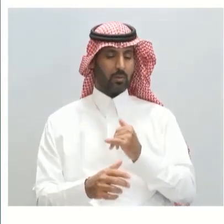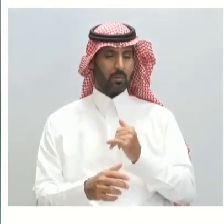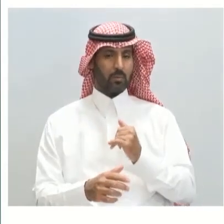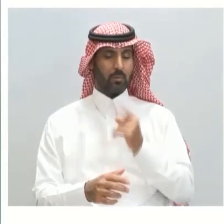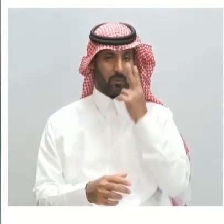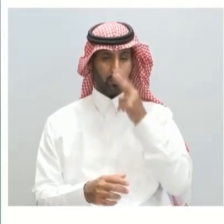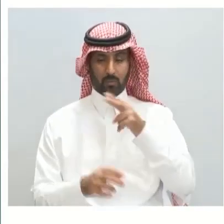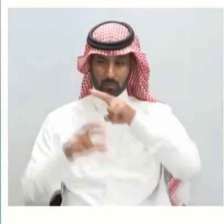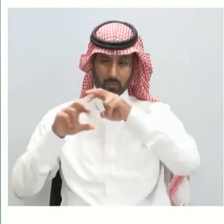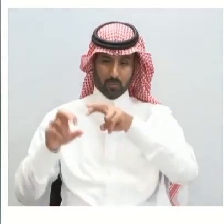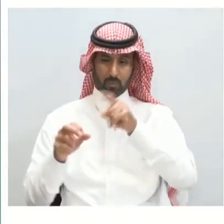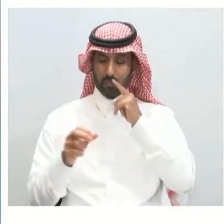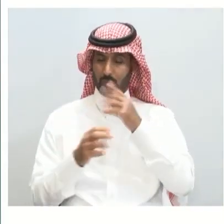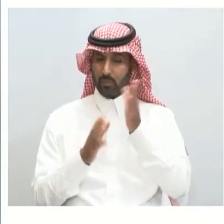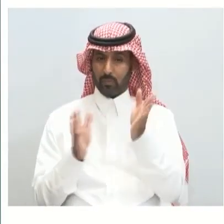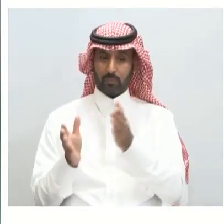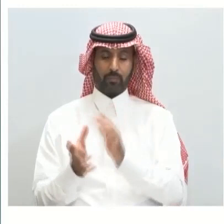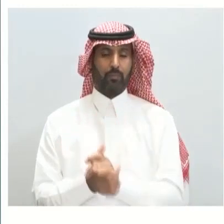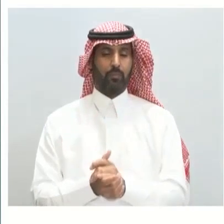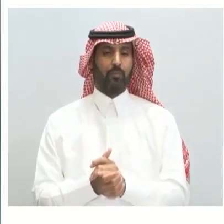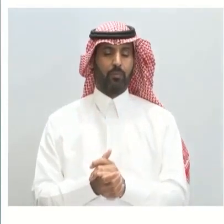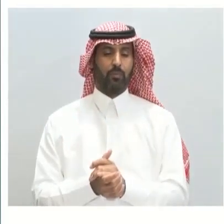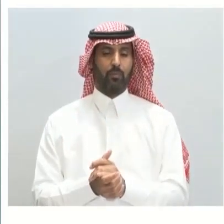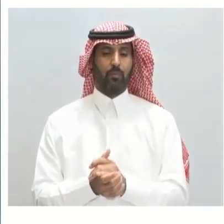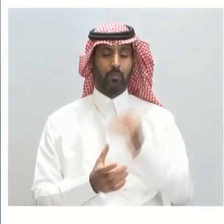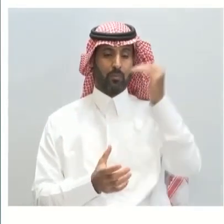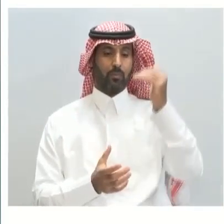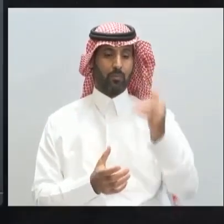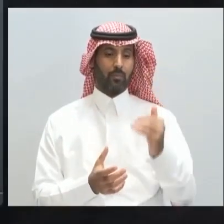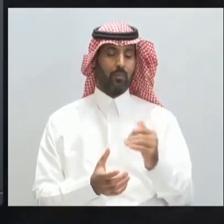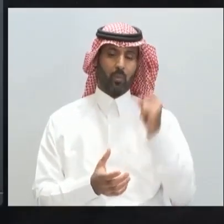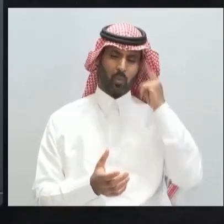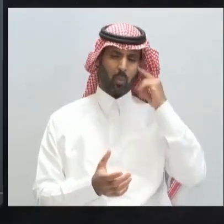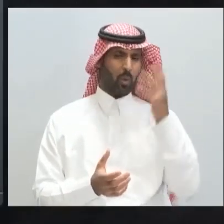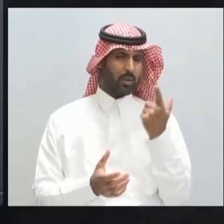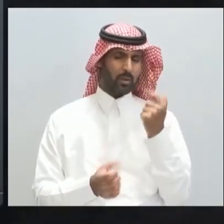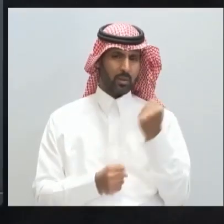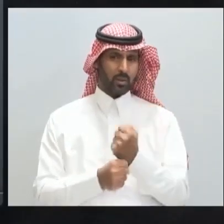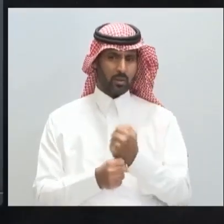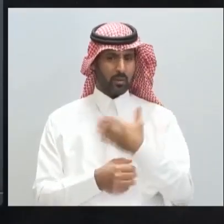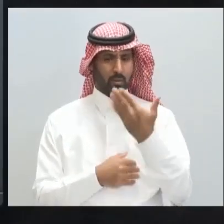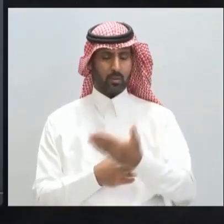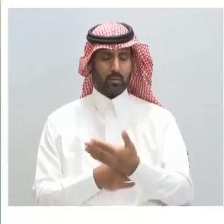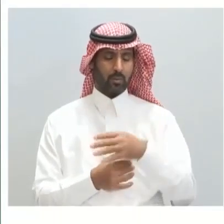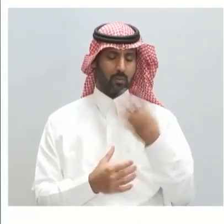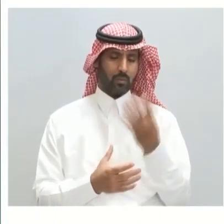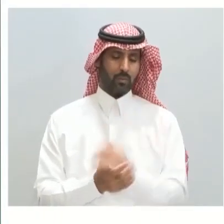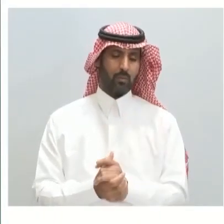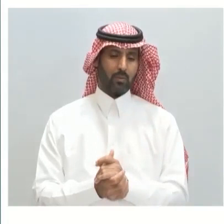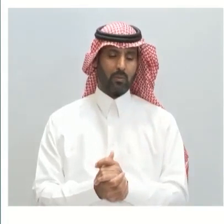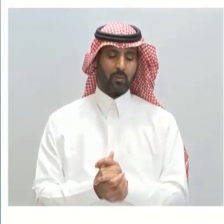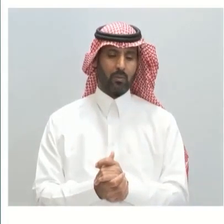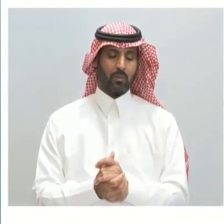we must be looking the part. So this is making deductions. Try to guess what happened. Number four, have